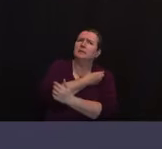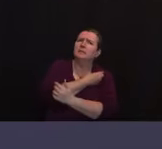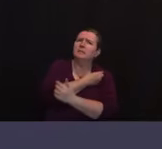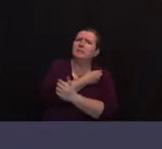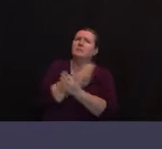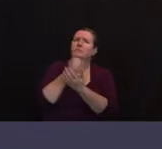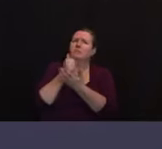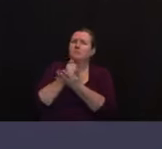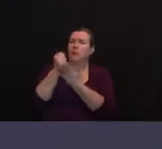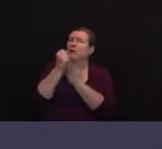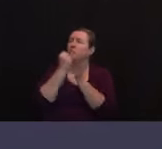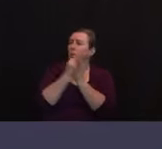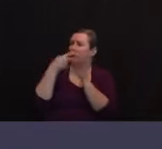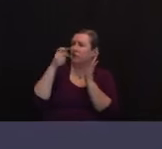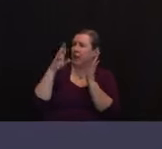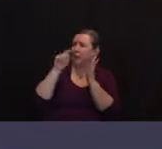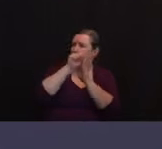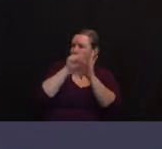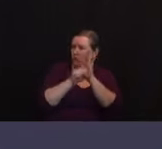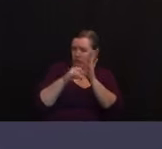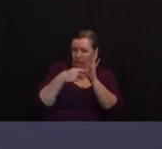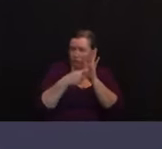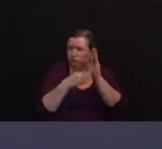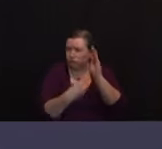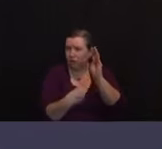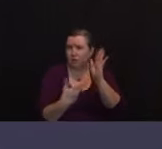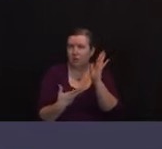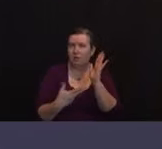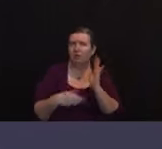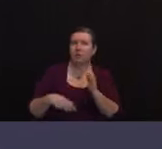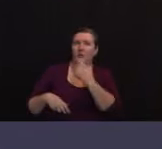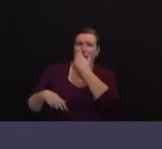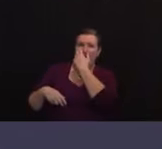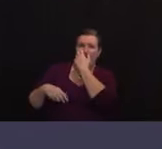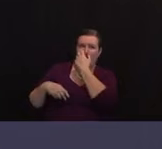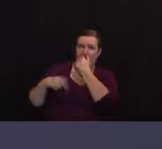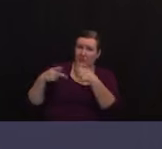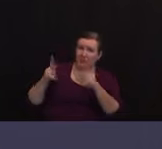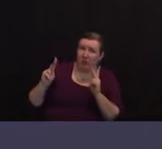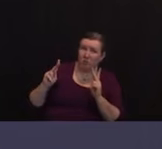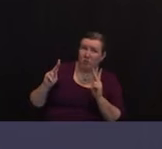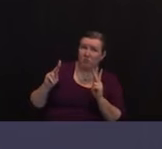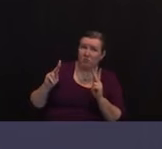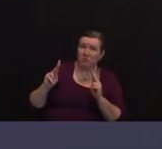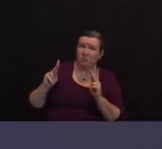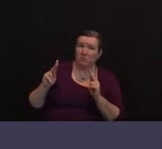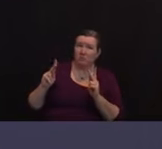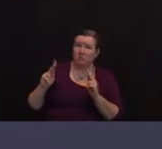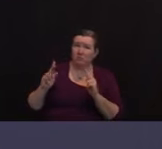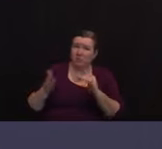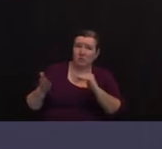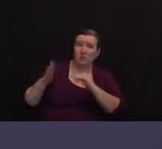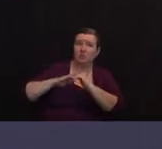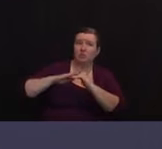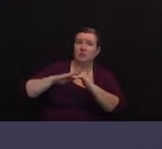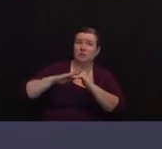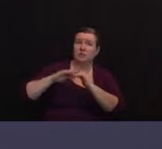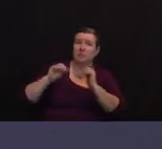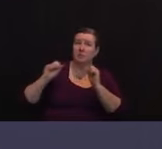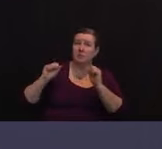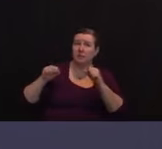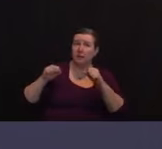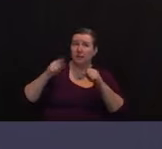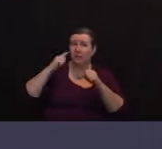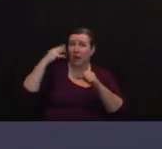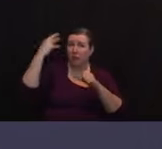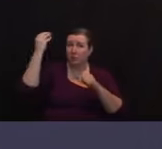this allow us to significantly increase capacity for outdoor and indoor shows, concerts,